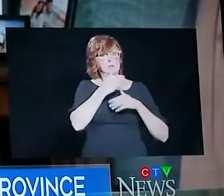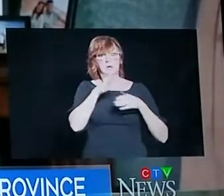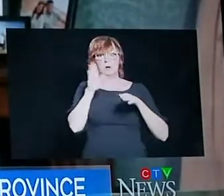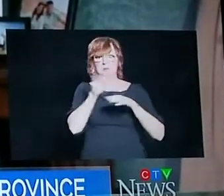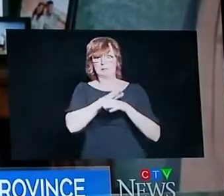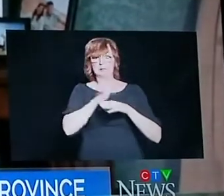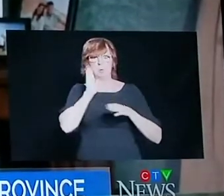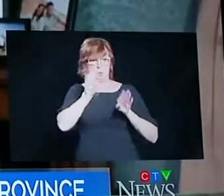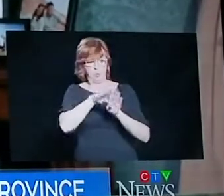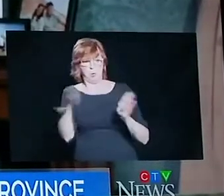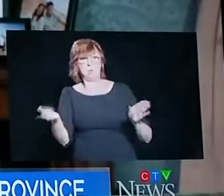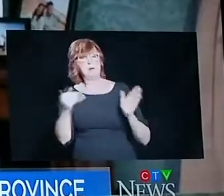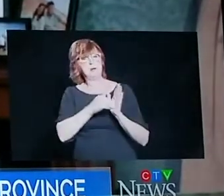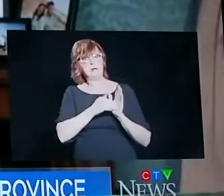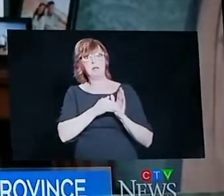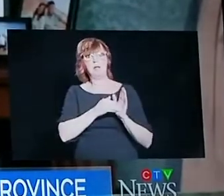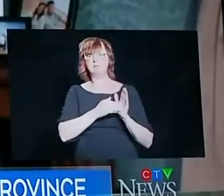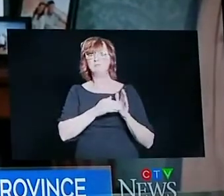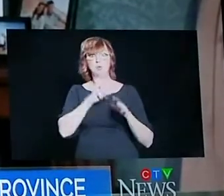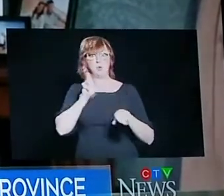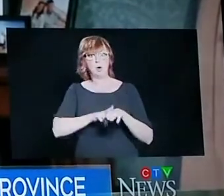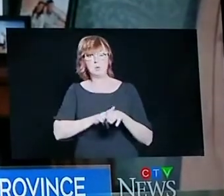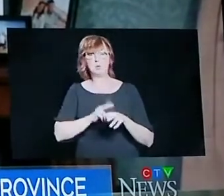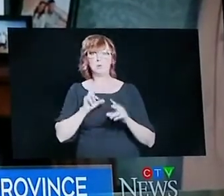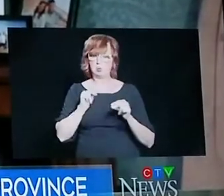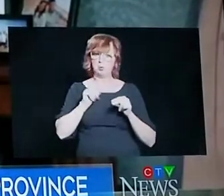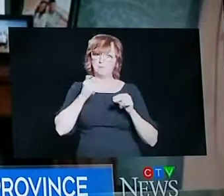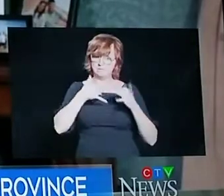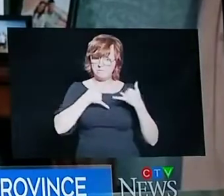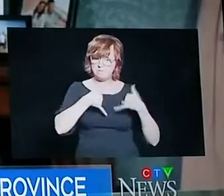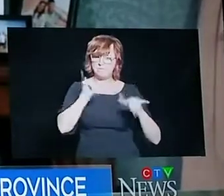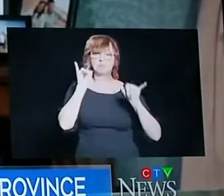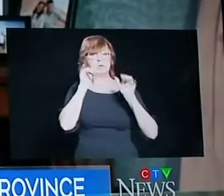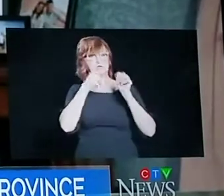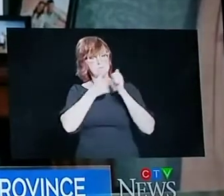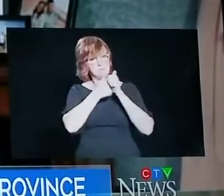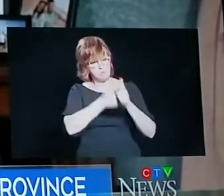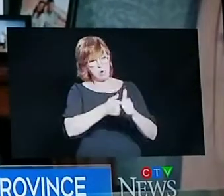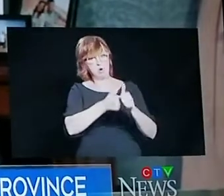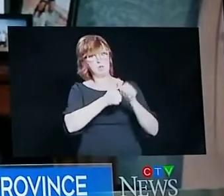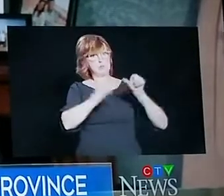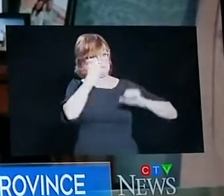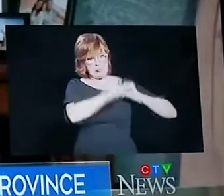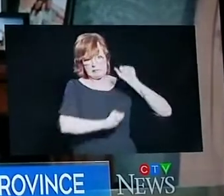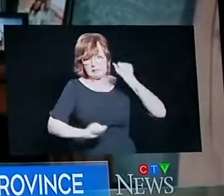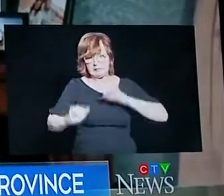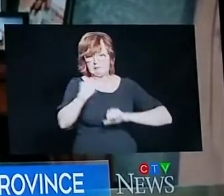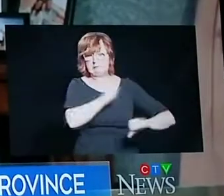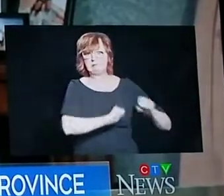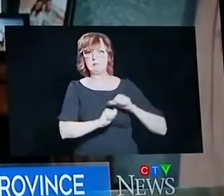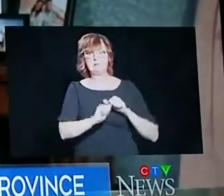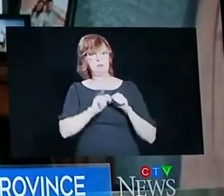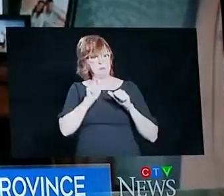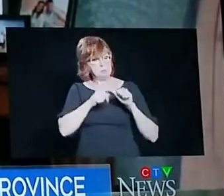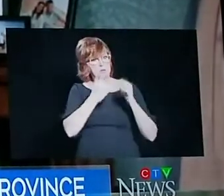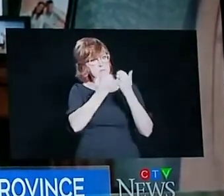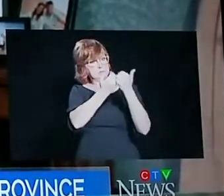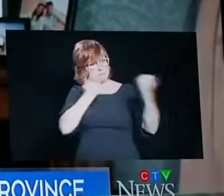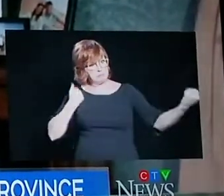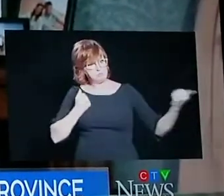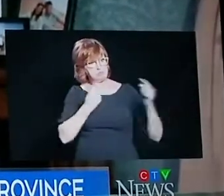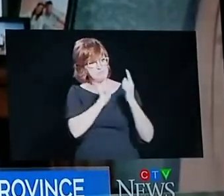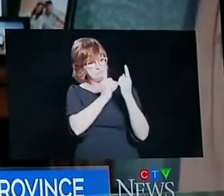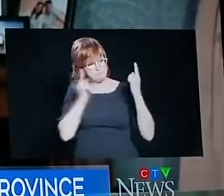stringent physical distancing and cleaning procedures, just like the grocery stores and many other businesses that are open and operating